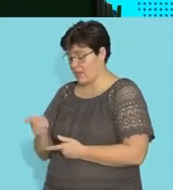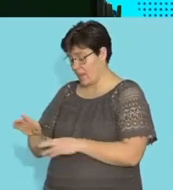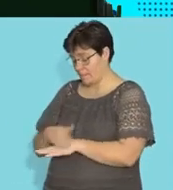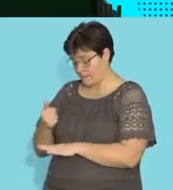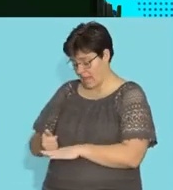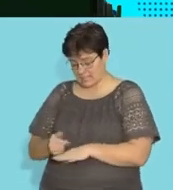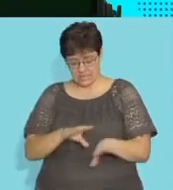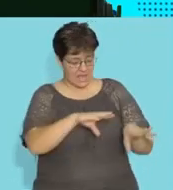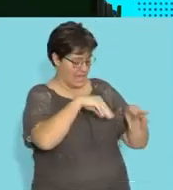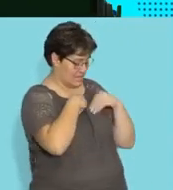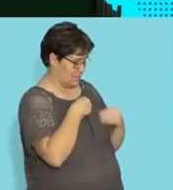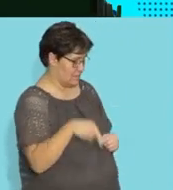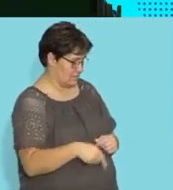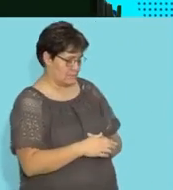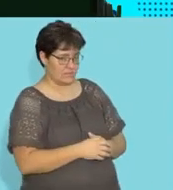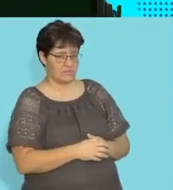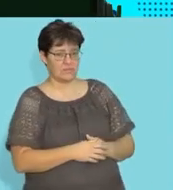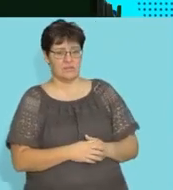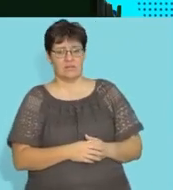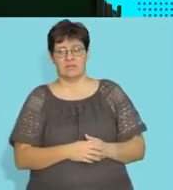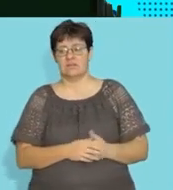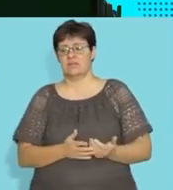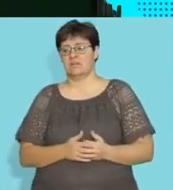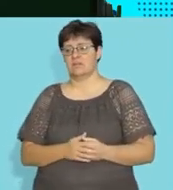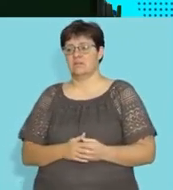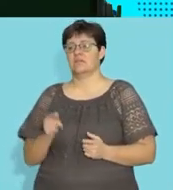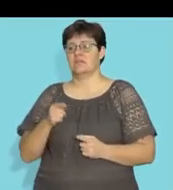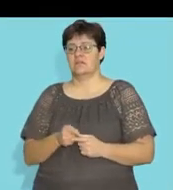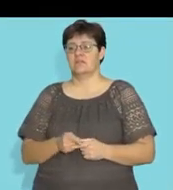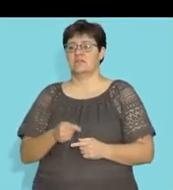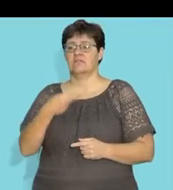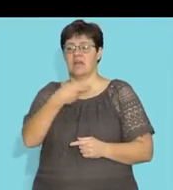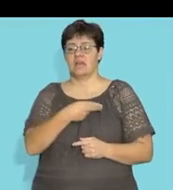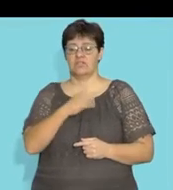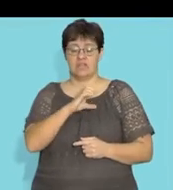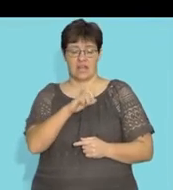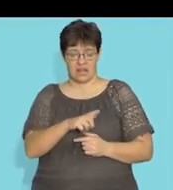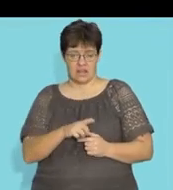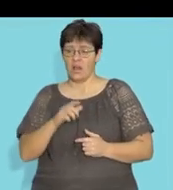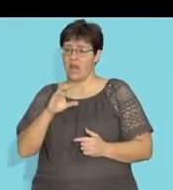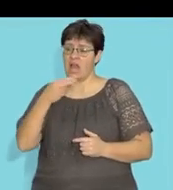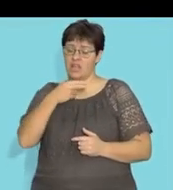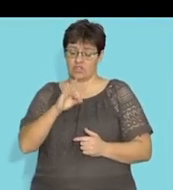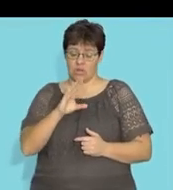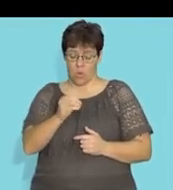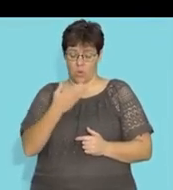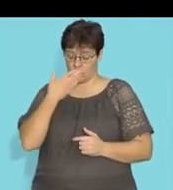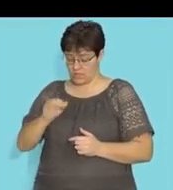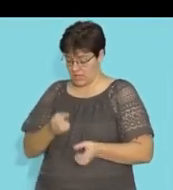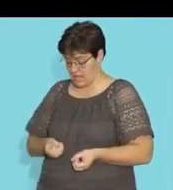proton and a base will accept a proton. So, if hydronium ion